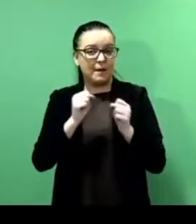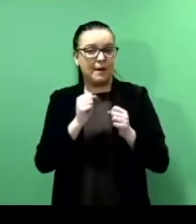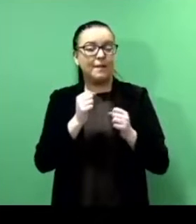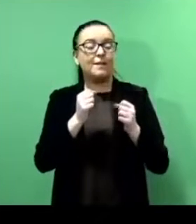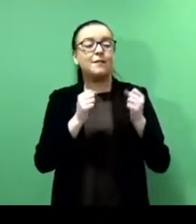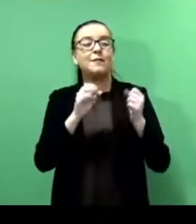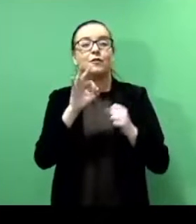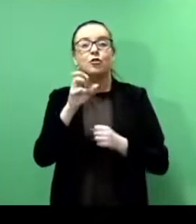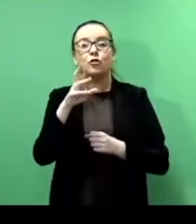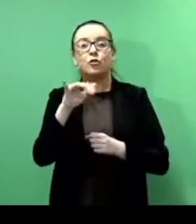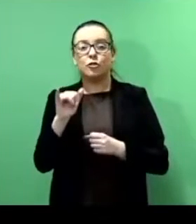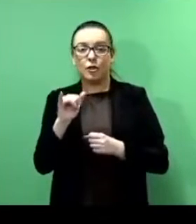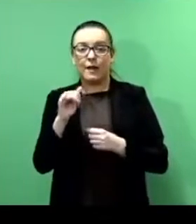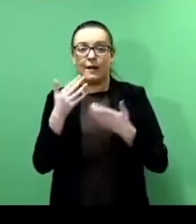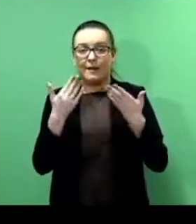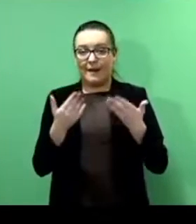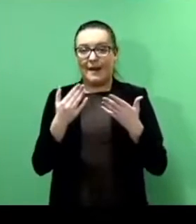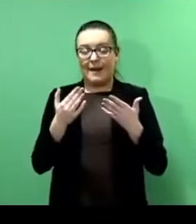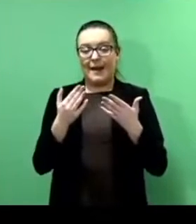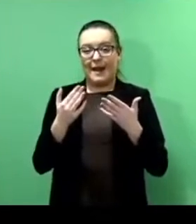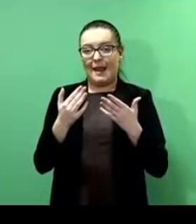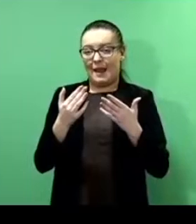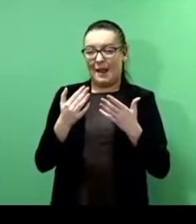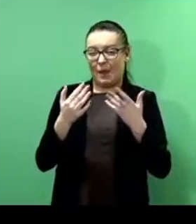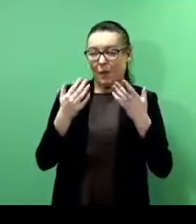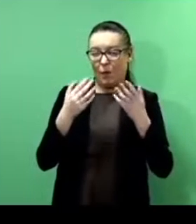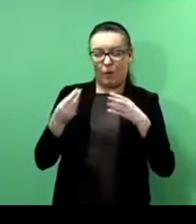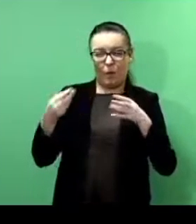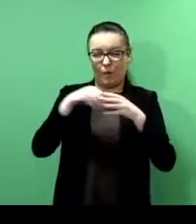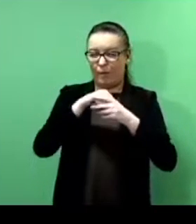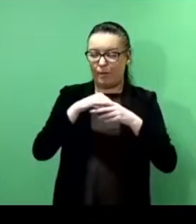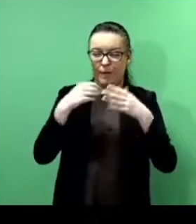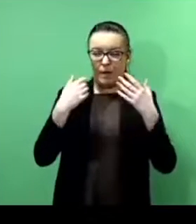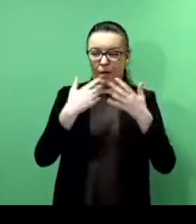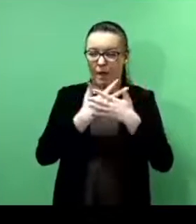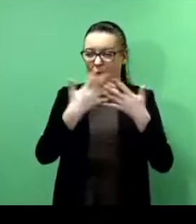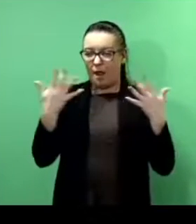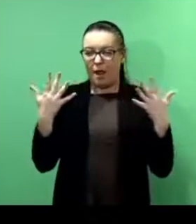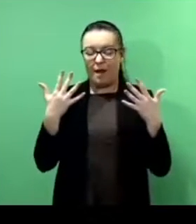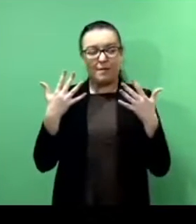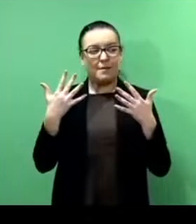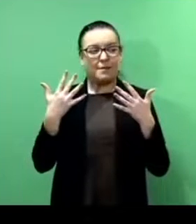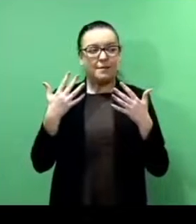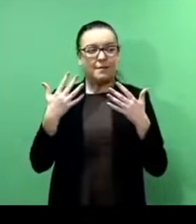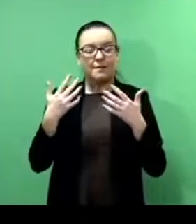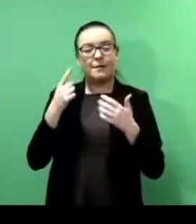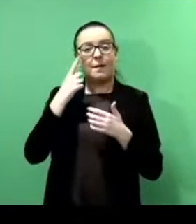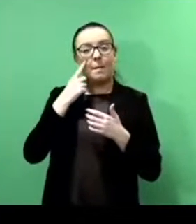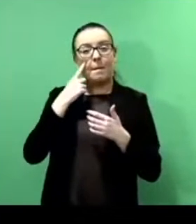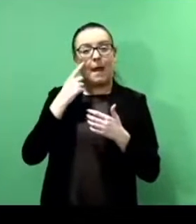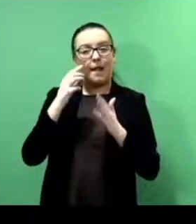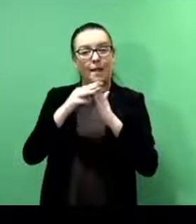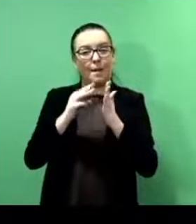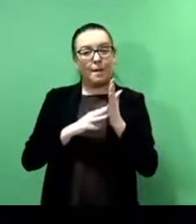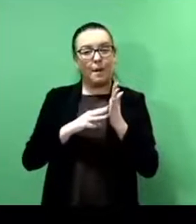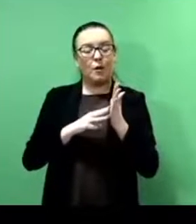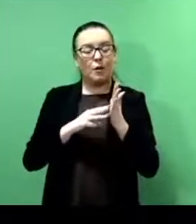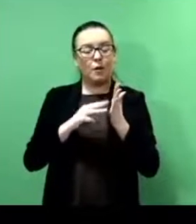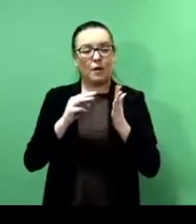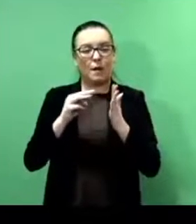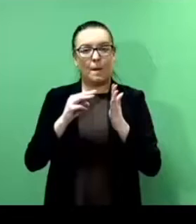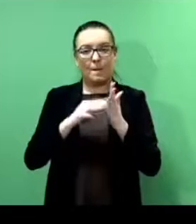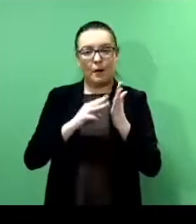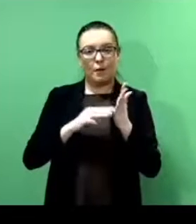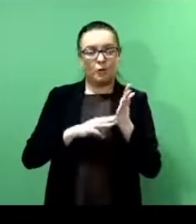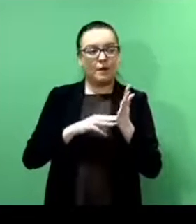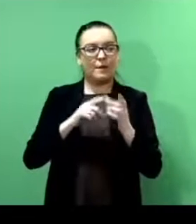currently Programme Manager for the NEIC City Connects pilot project, which is in its third year of implementation. And we were joined in the first year of this